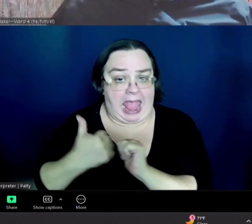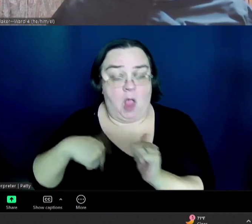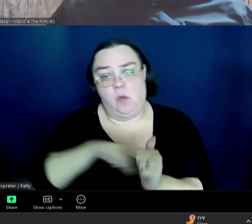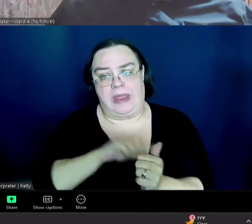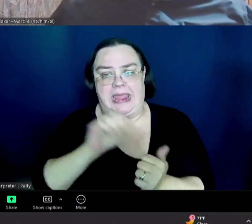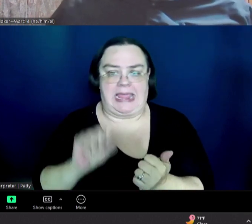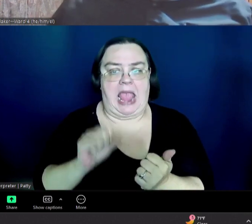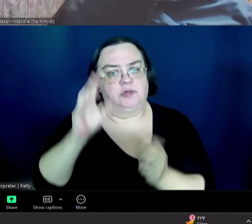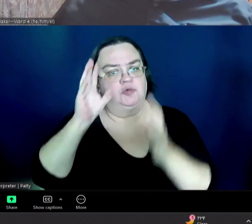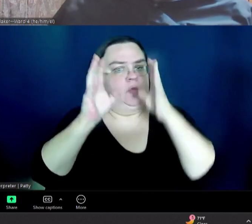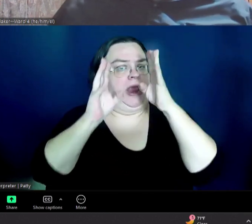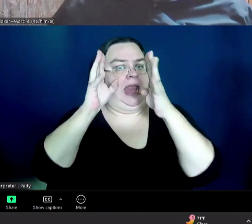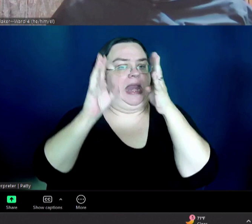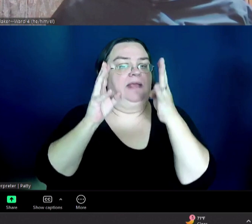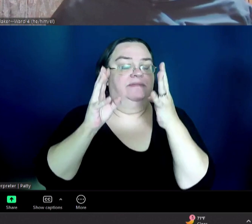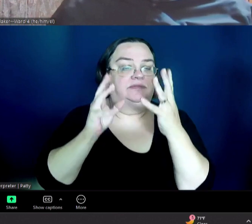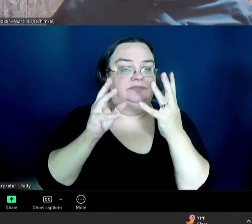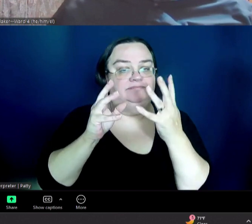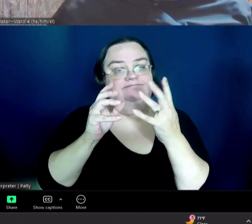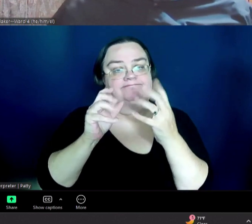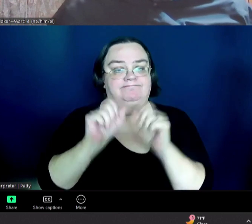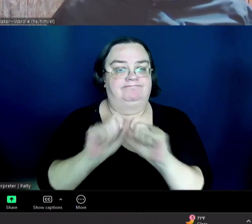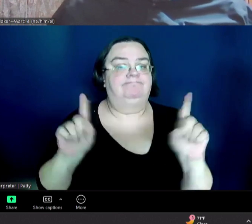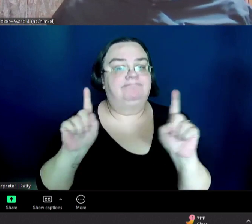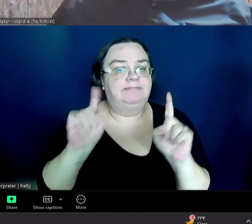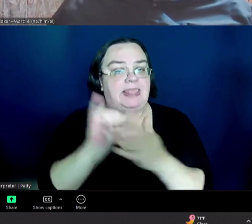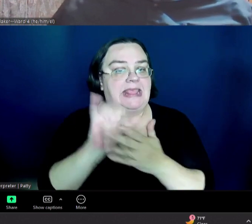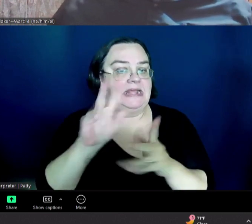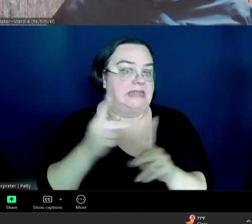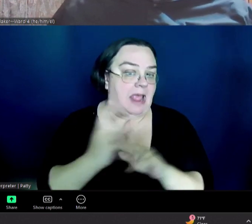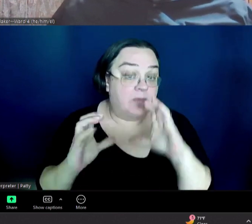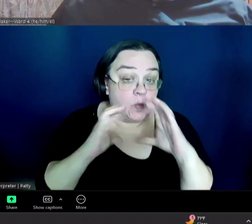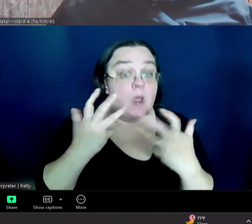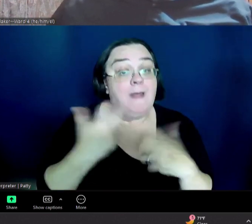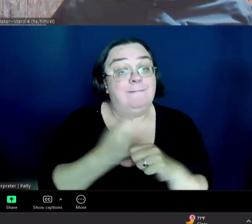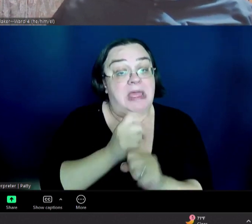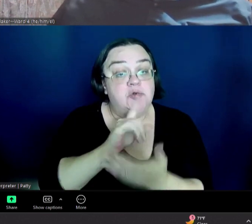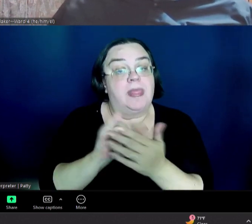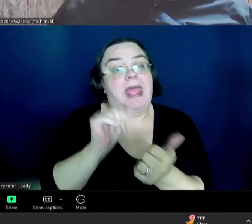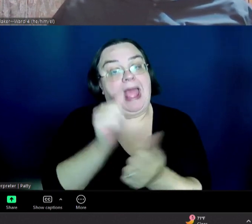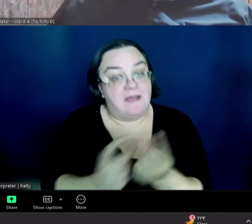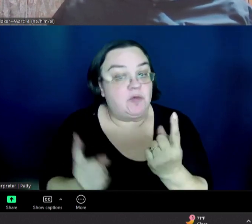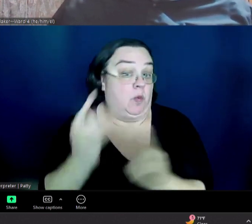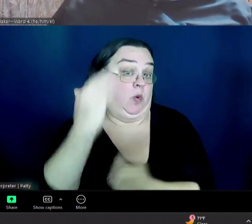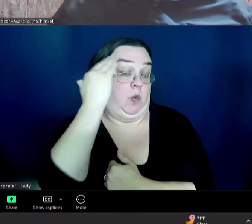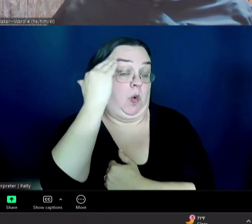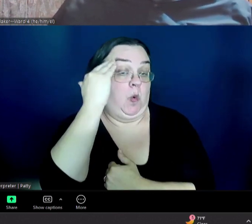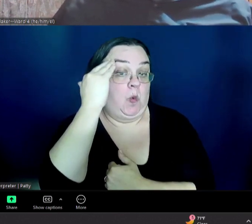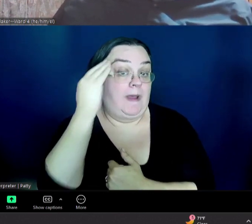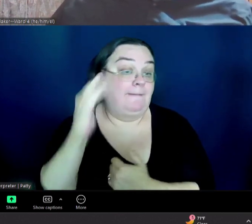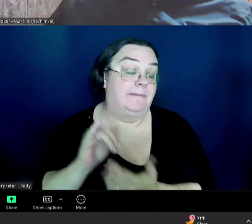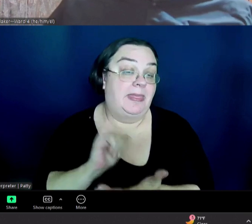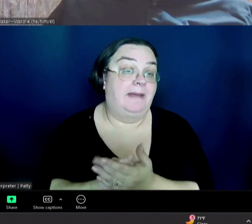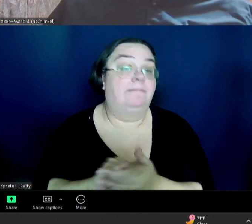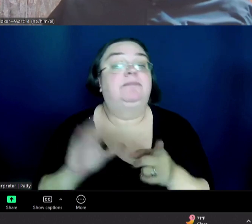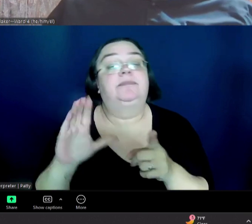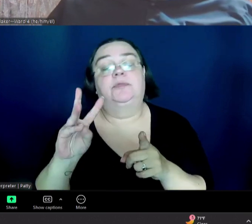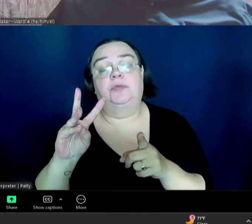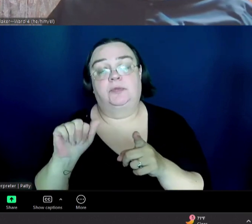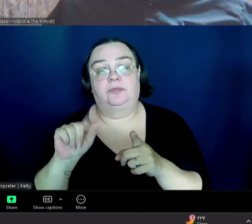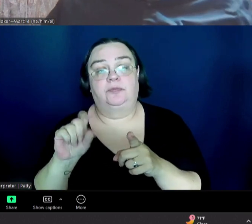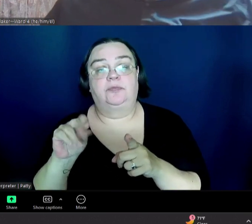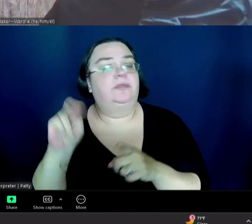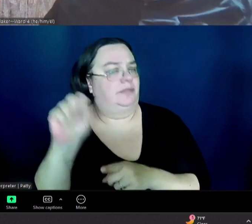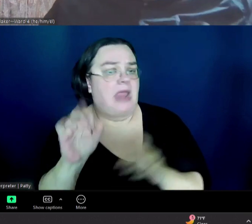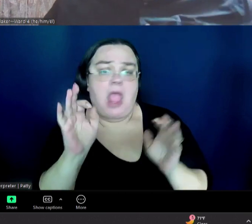on sending this type of communication out to ensure that everyone knows about it. Excellent, yeah.